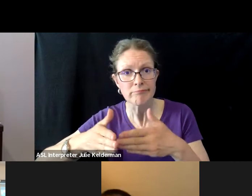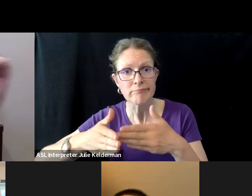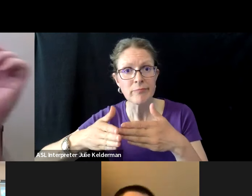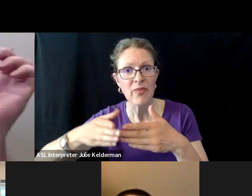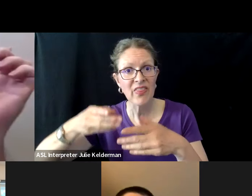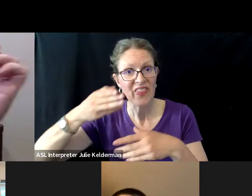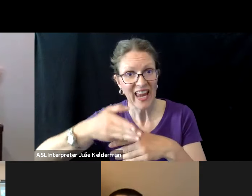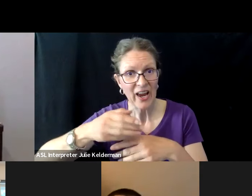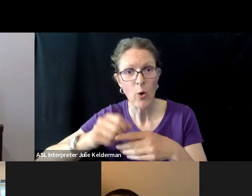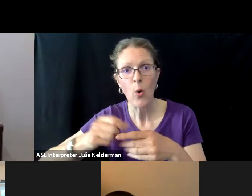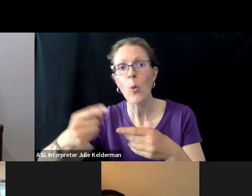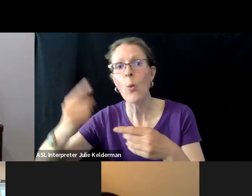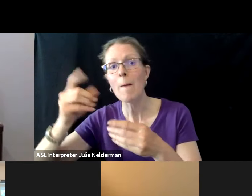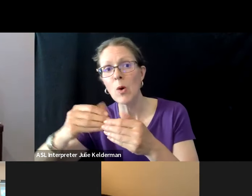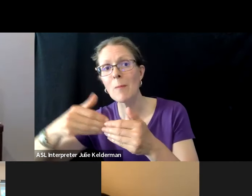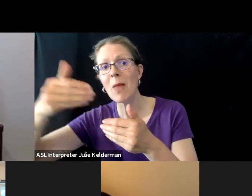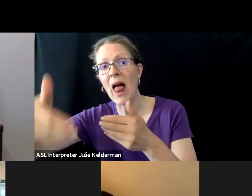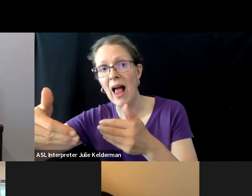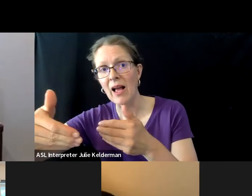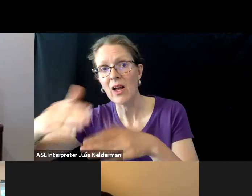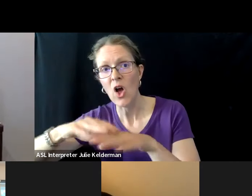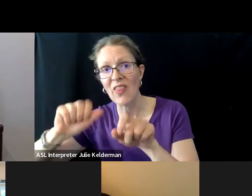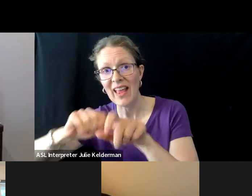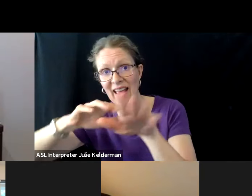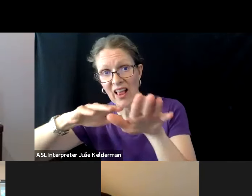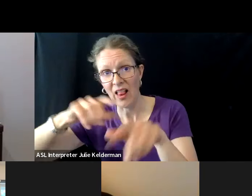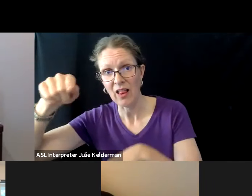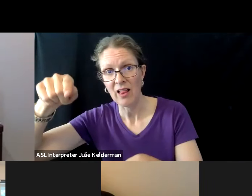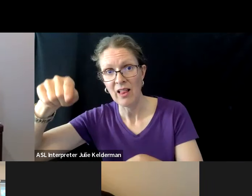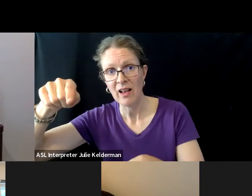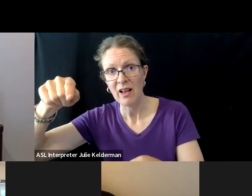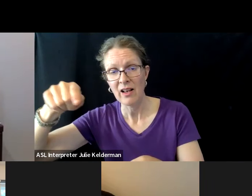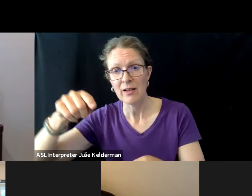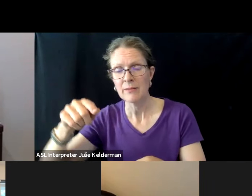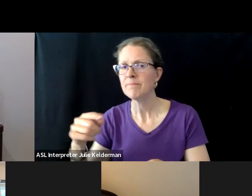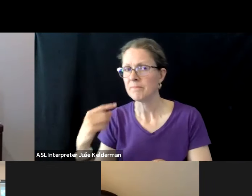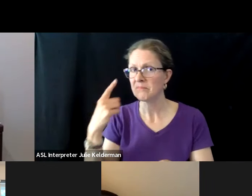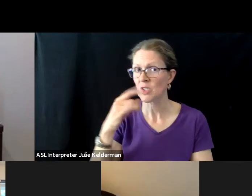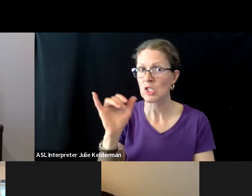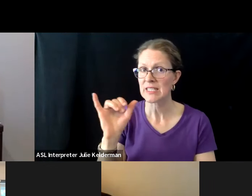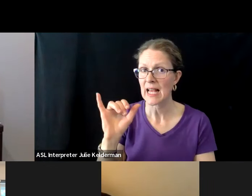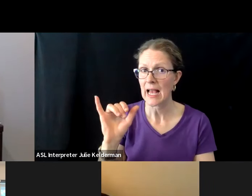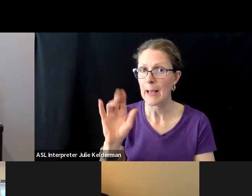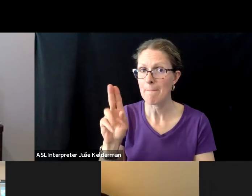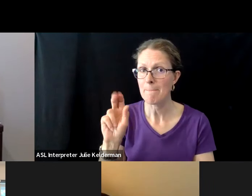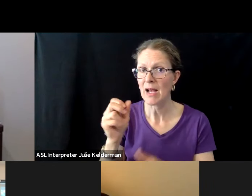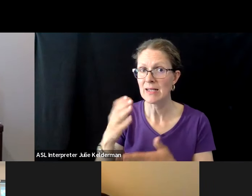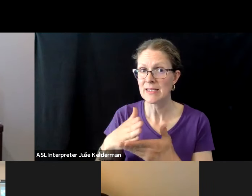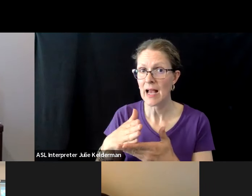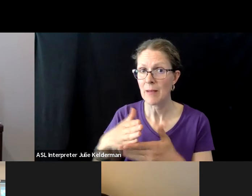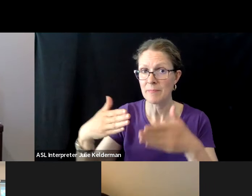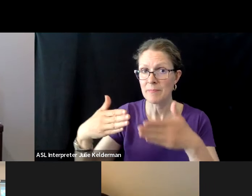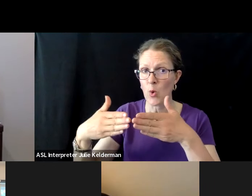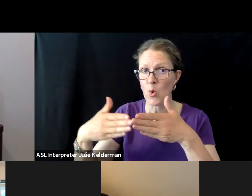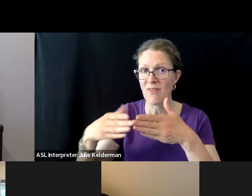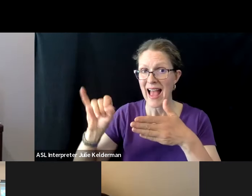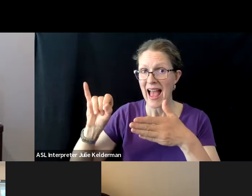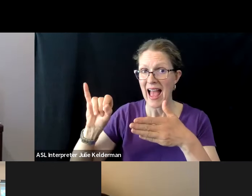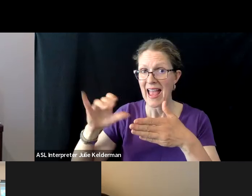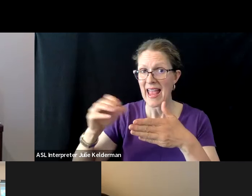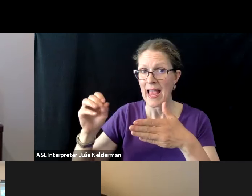the next block up the hill, which would be like 20. Yeah, it looks like there's a bus stop on the corner of I Street